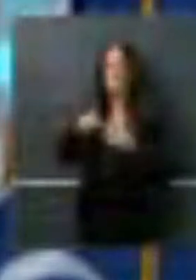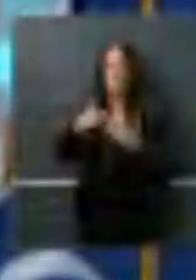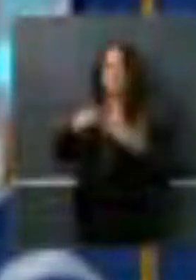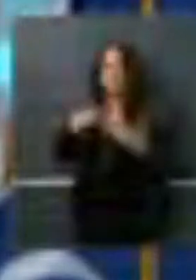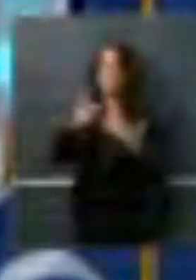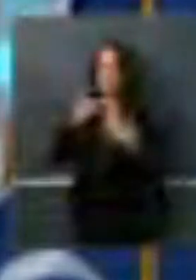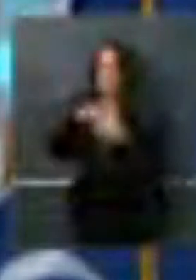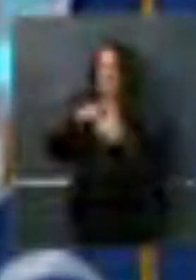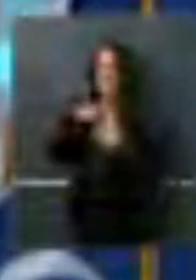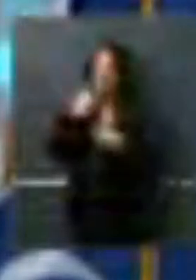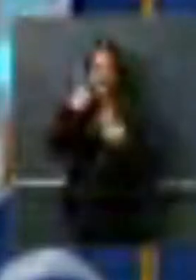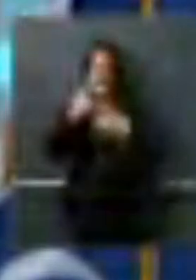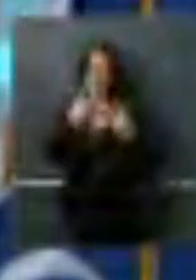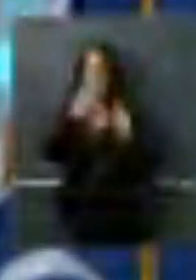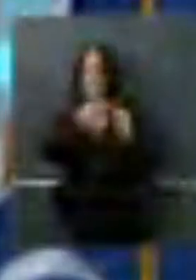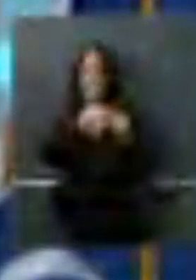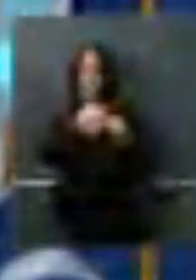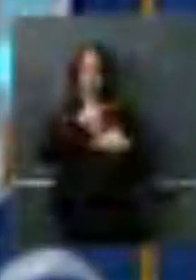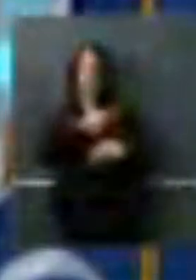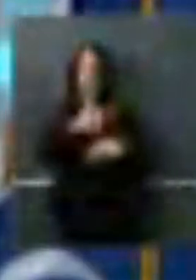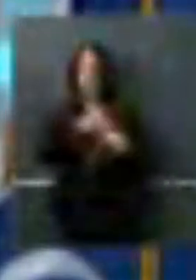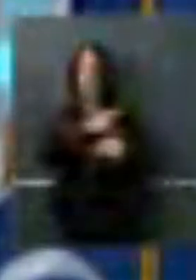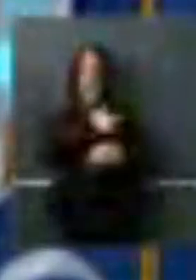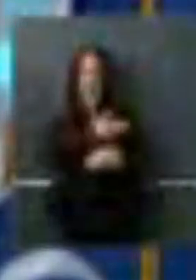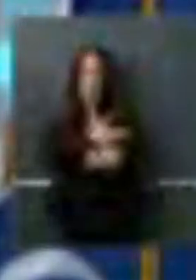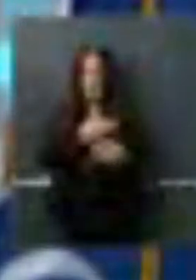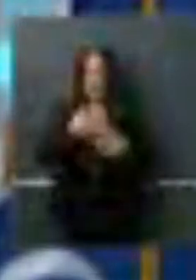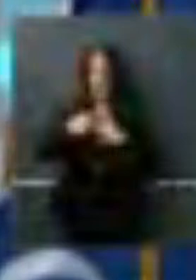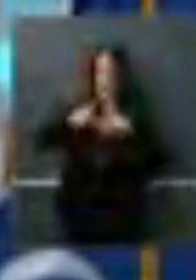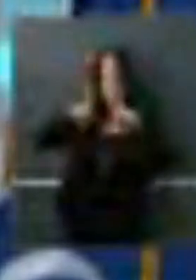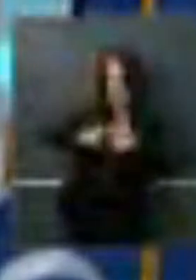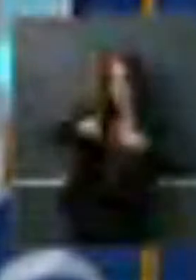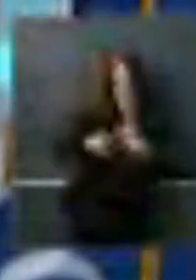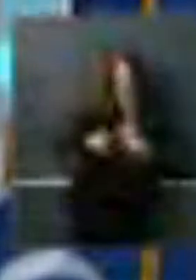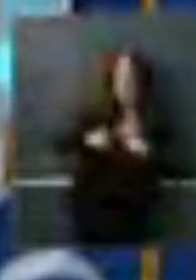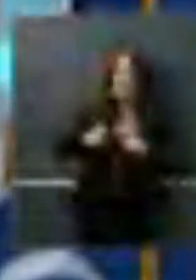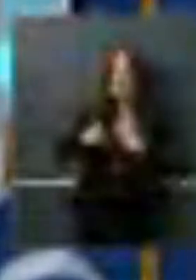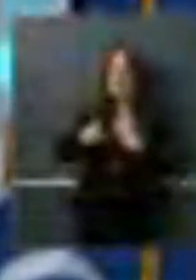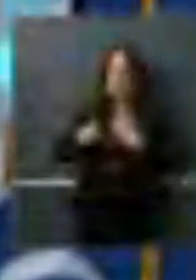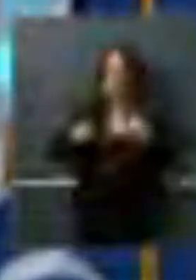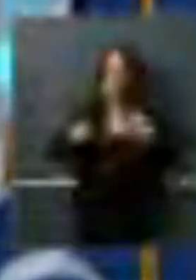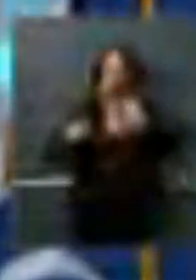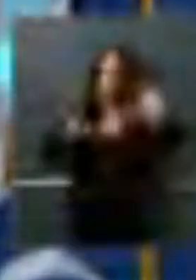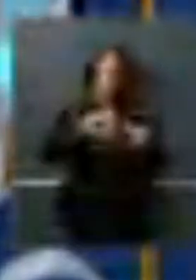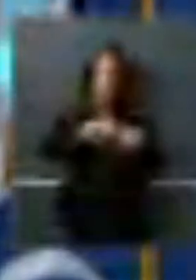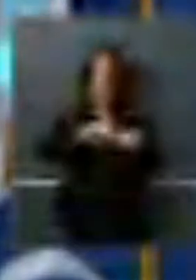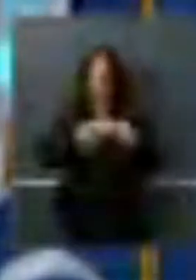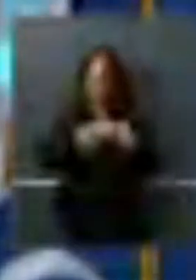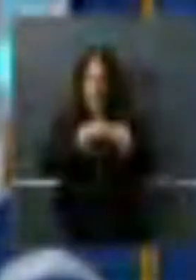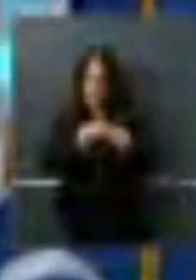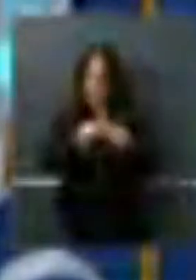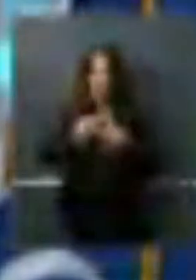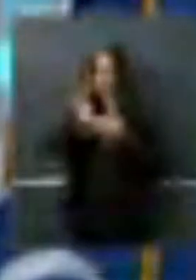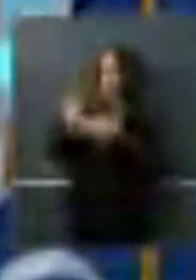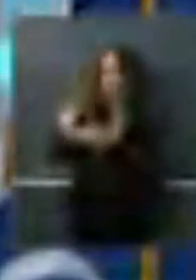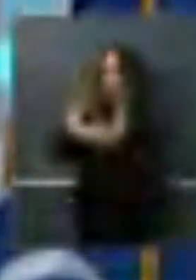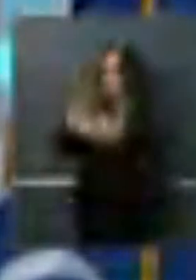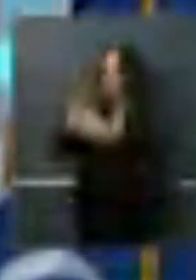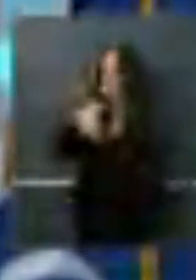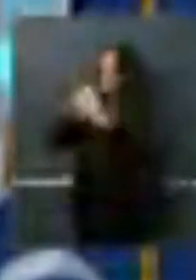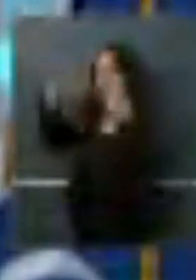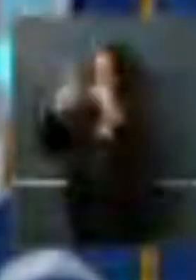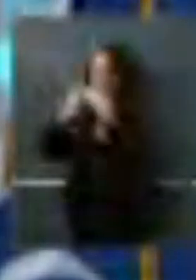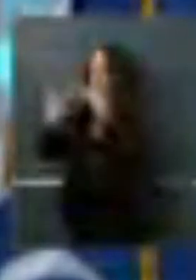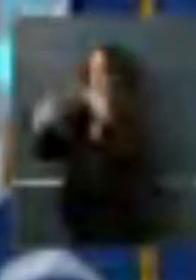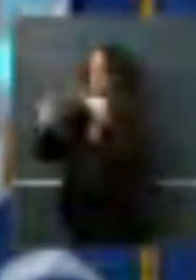to see the same in our cases. So as we trend that out, those are exactly the data that fit into our indicators